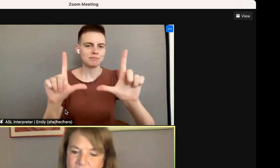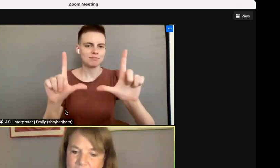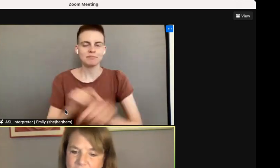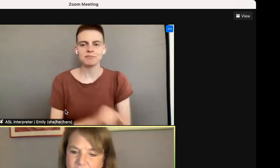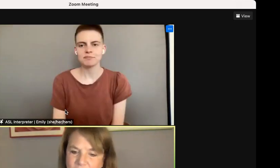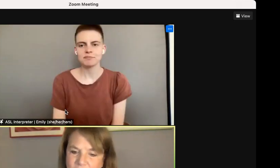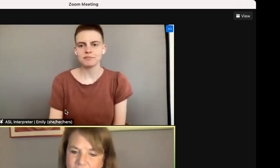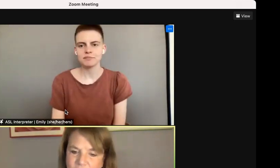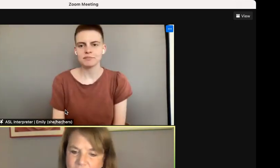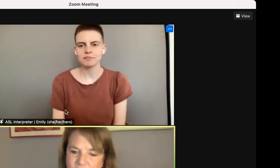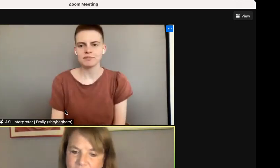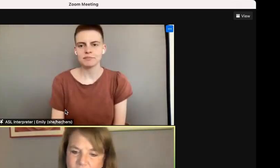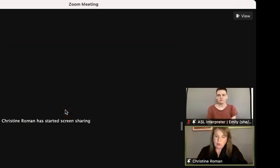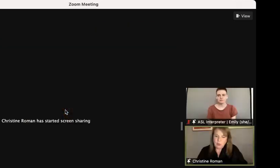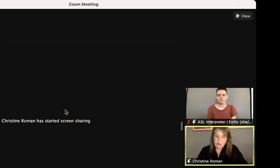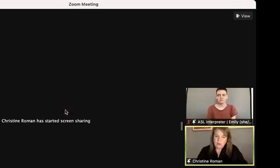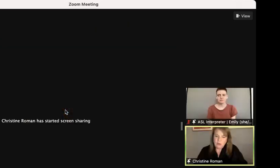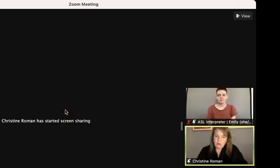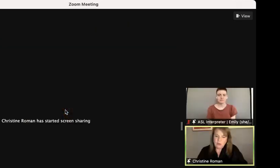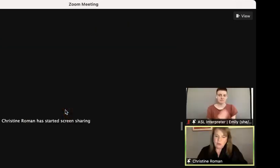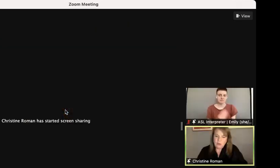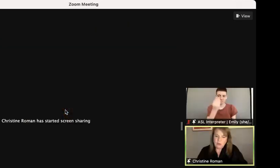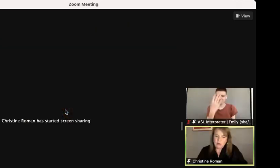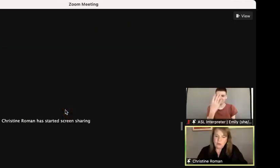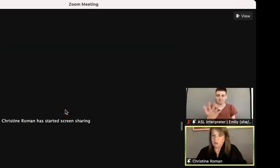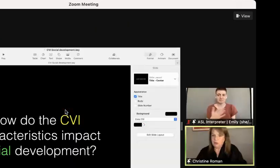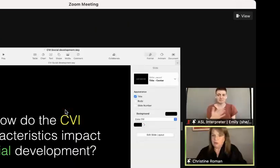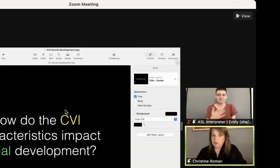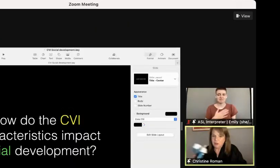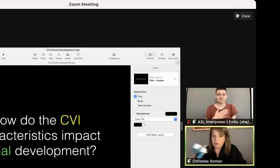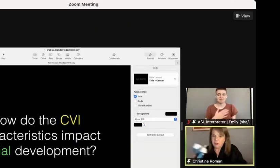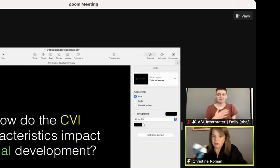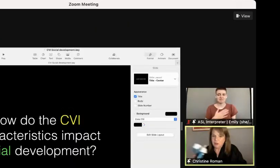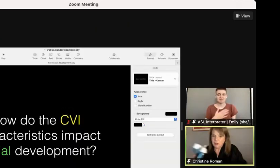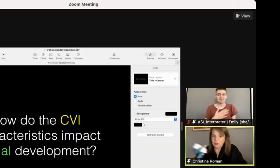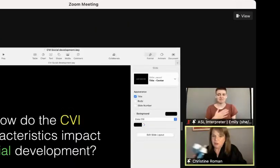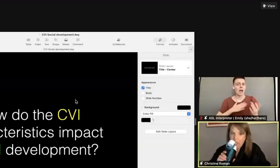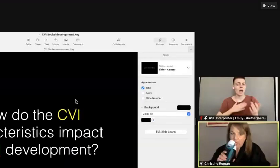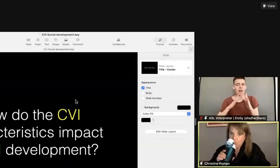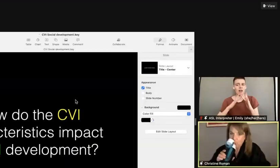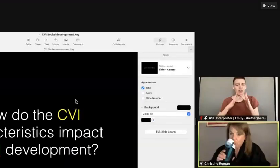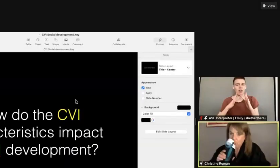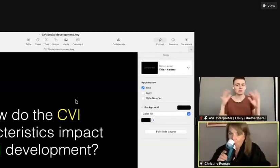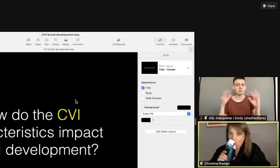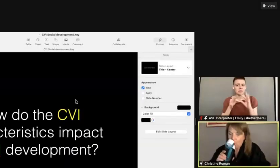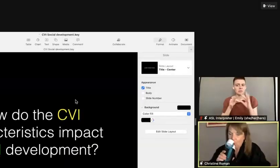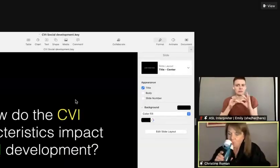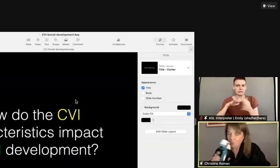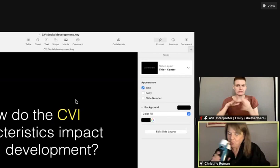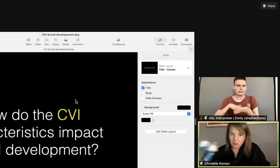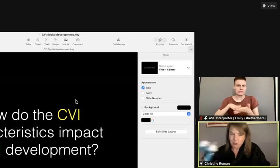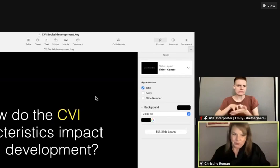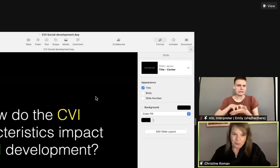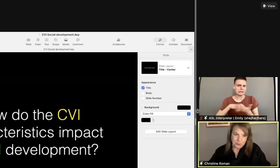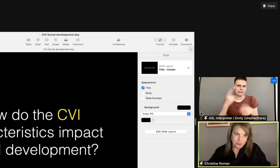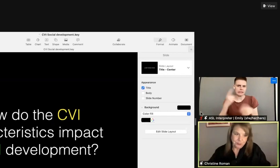I just want to tell you, I don't have the world's greatest connection here today.